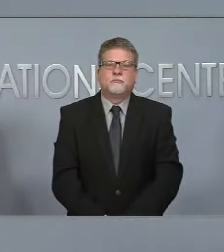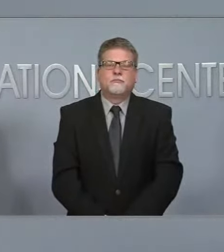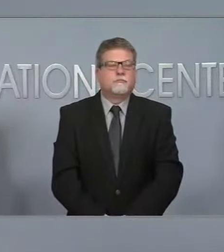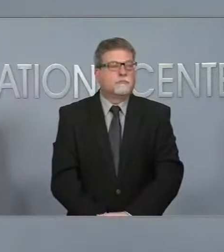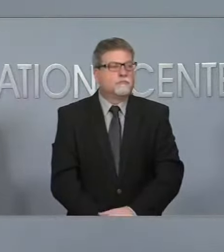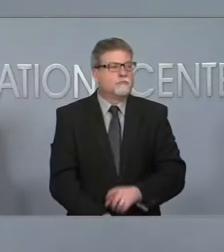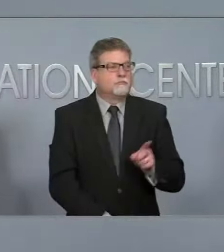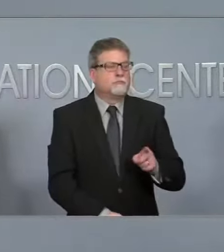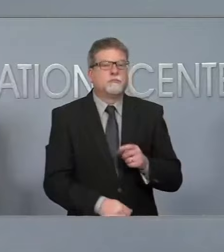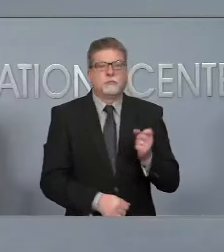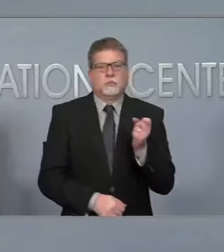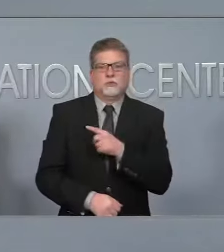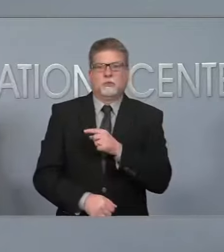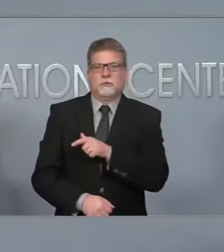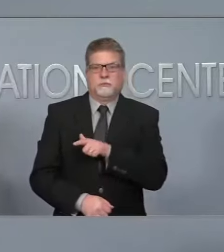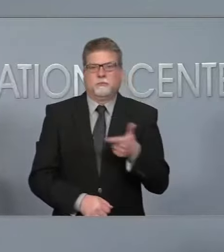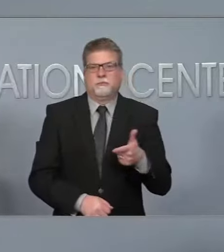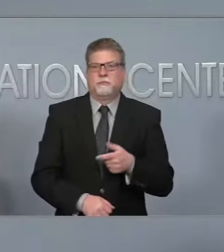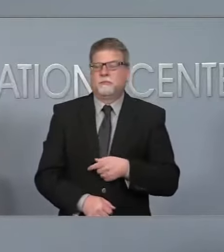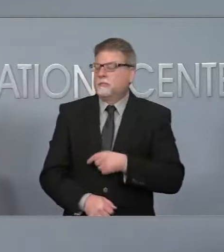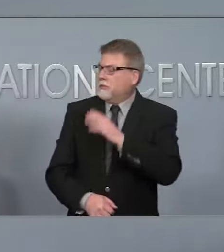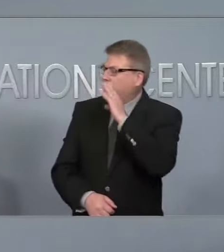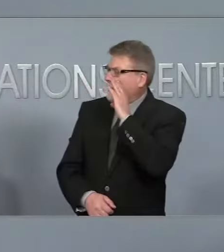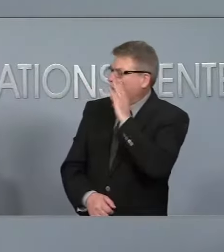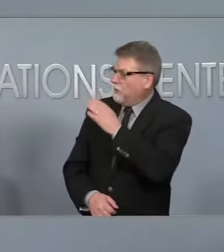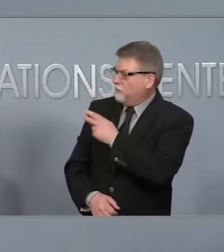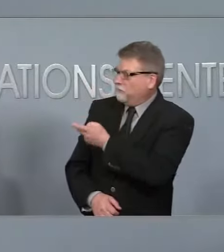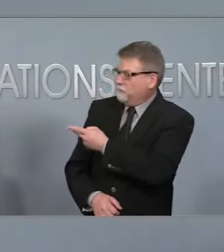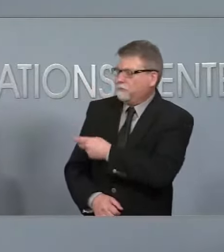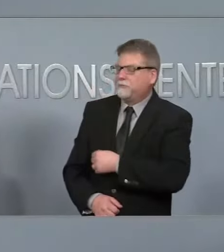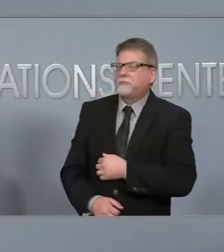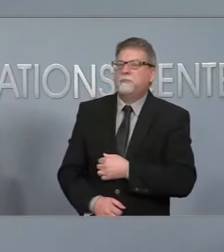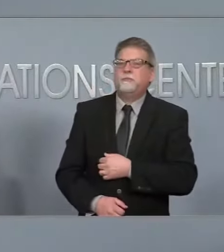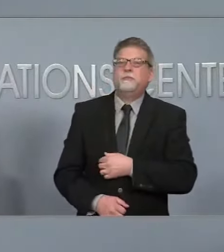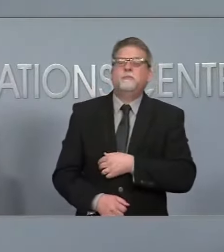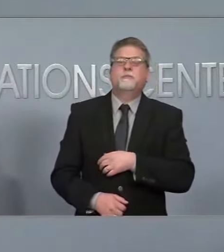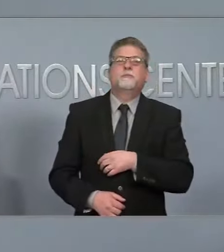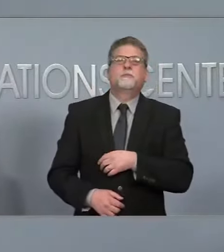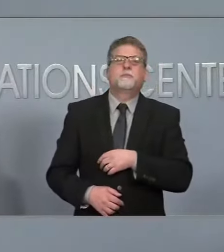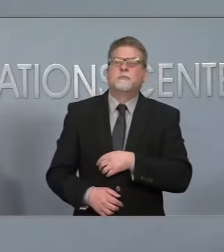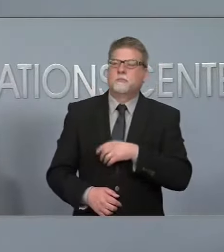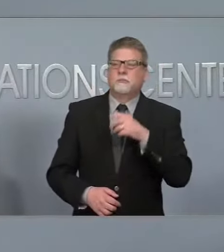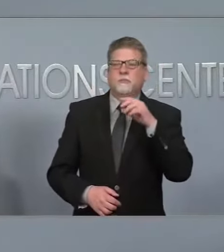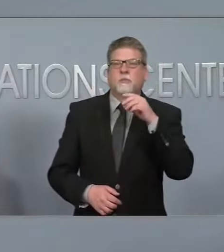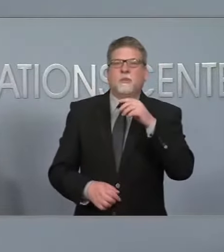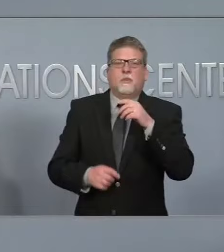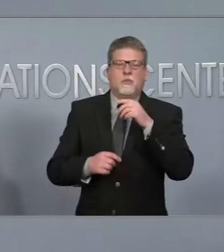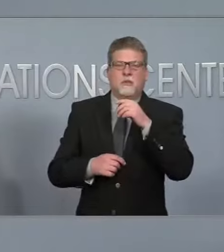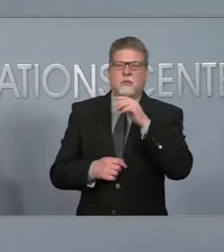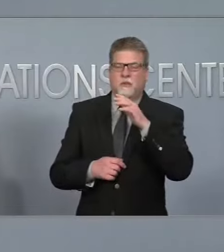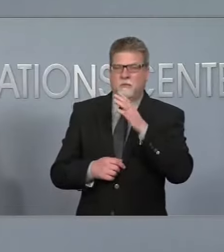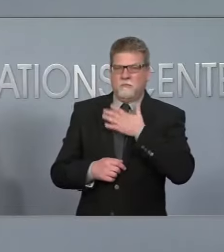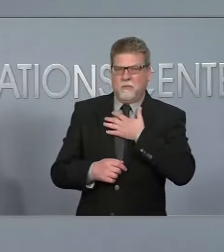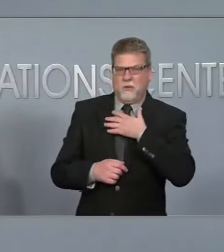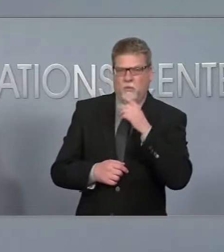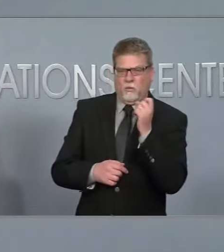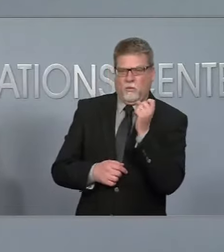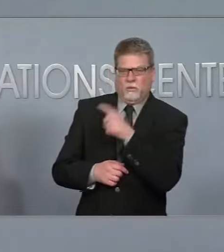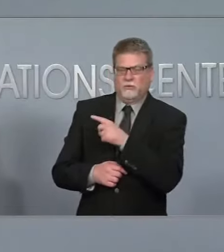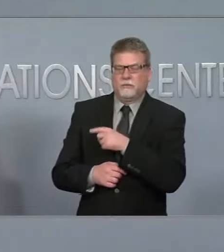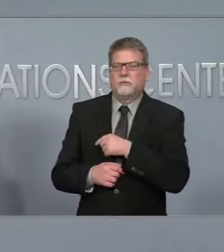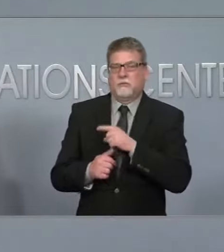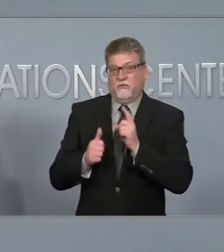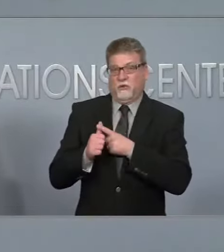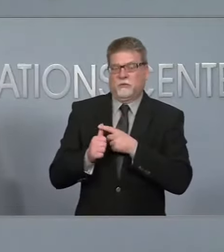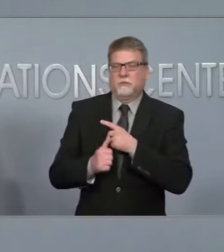Yes, Jonah. Governor, Secretary, Dr. Jonah Kaplan with ABC 11. Governor, first question for you is, as you mentioned, there has